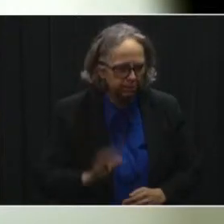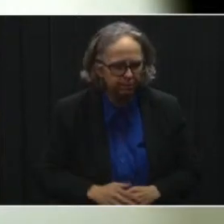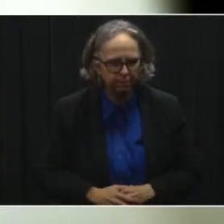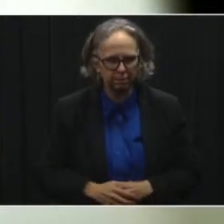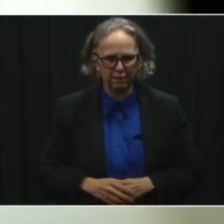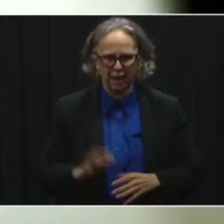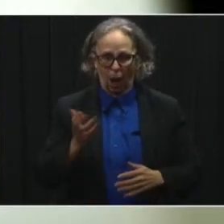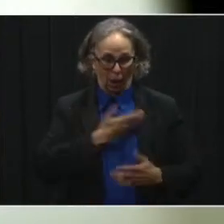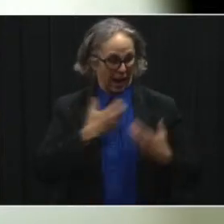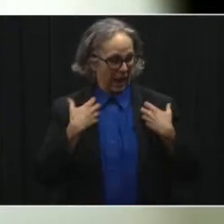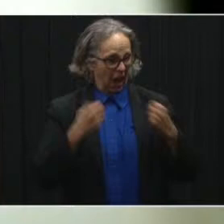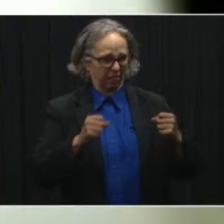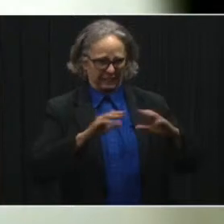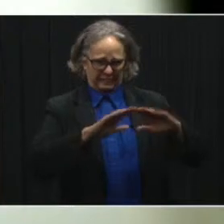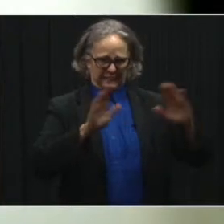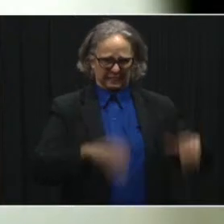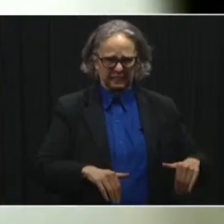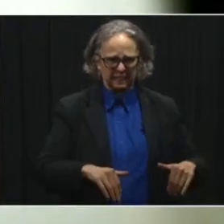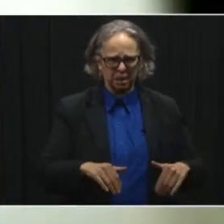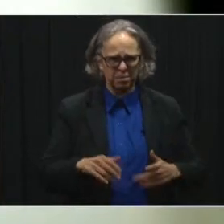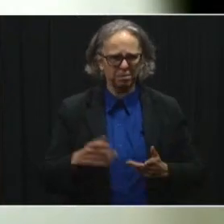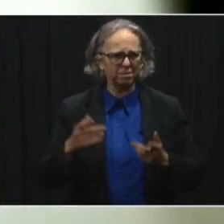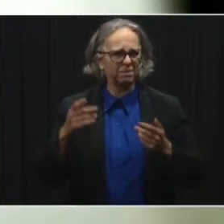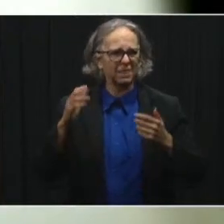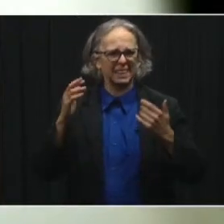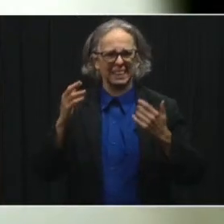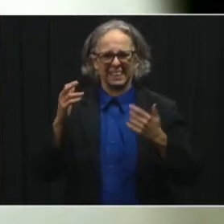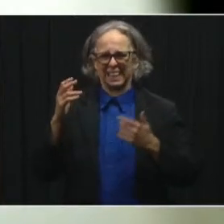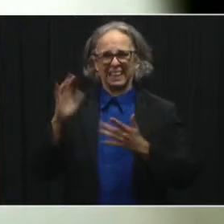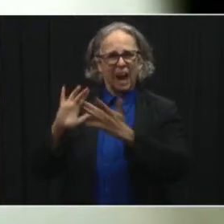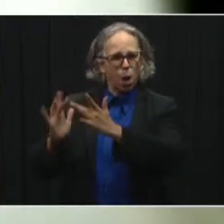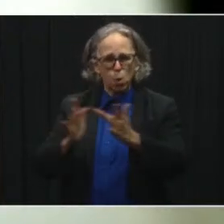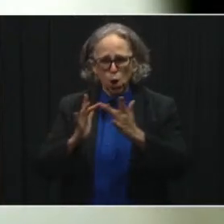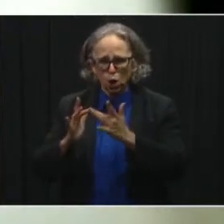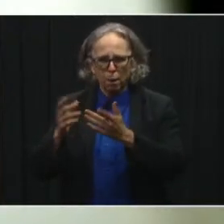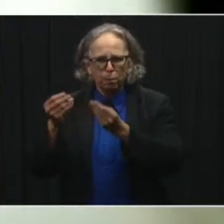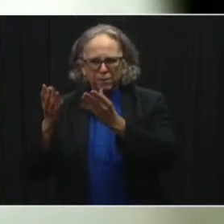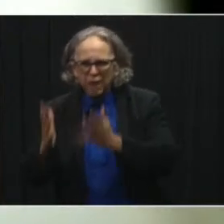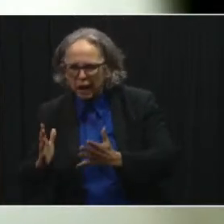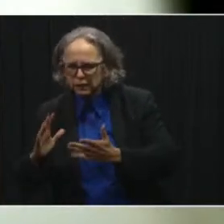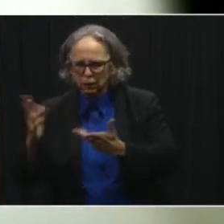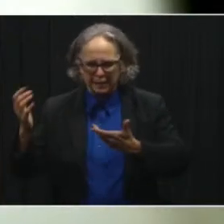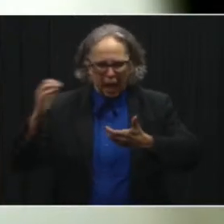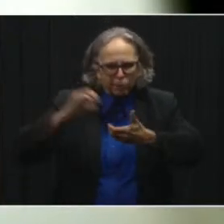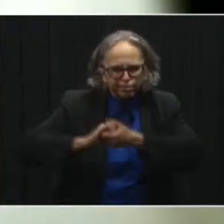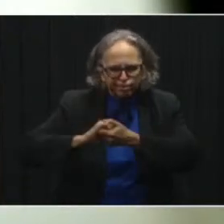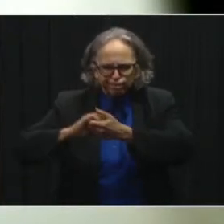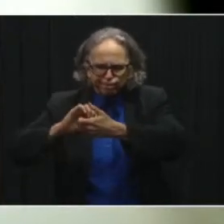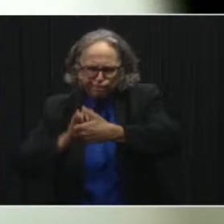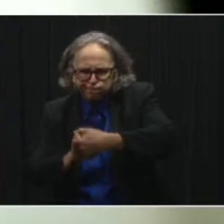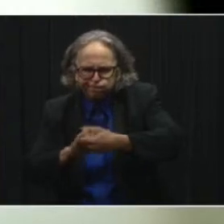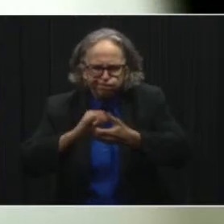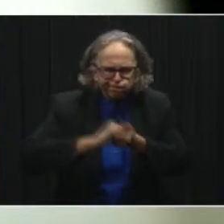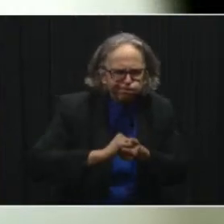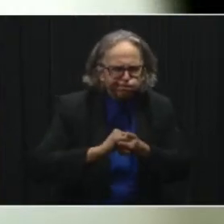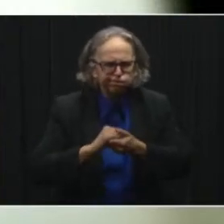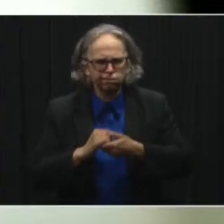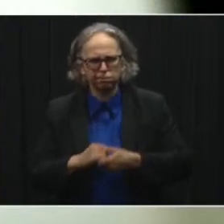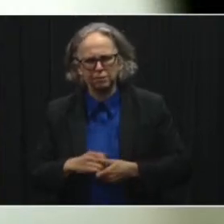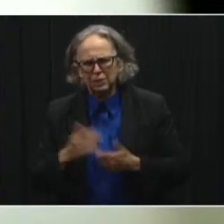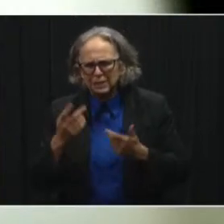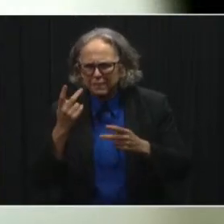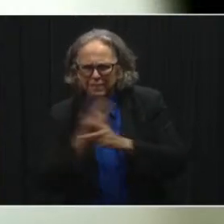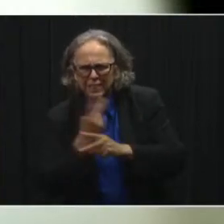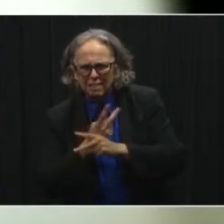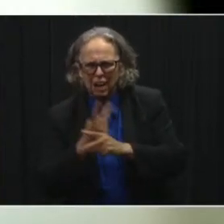working together to make it so that we are meeting the needs of our community and our